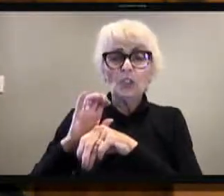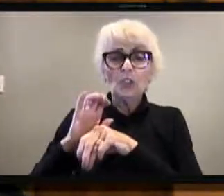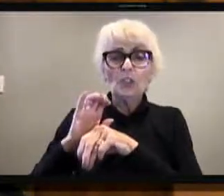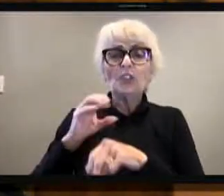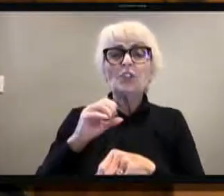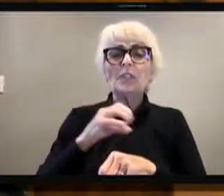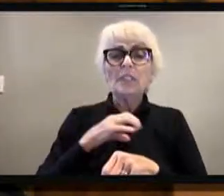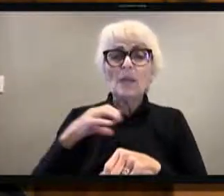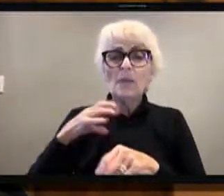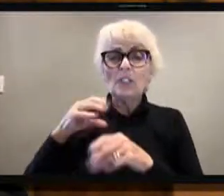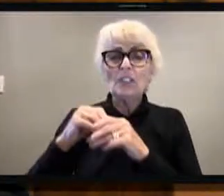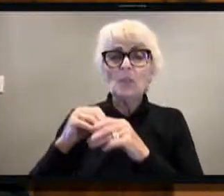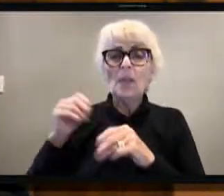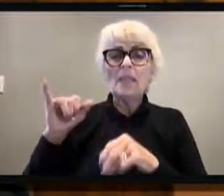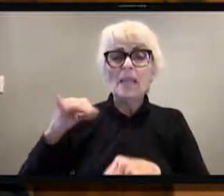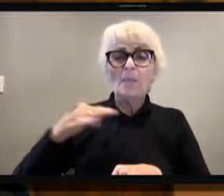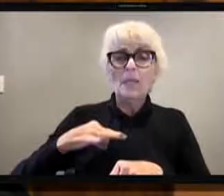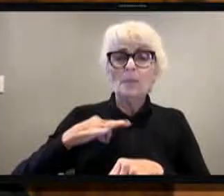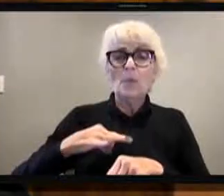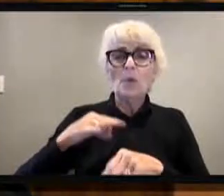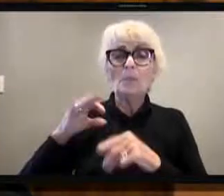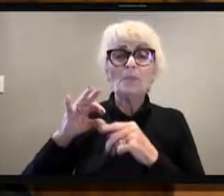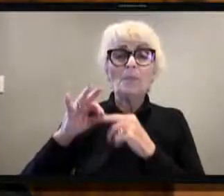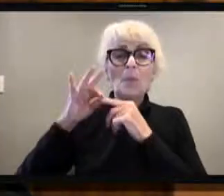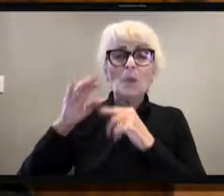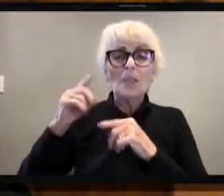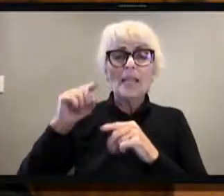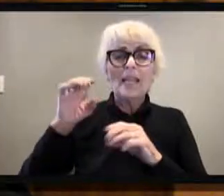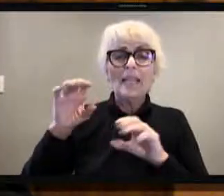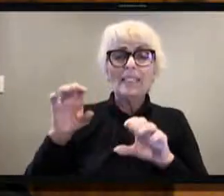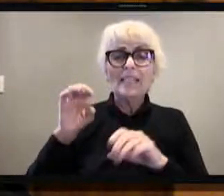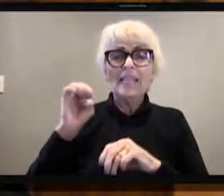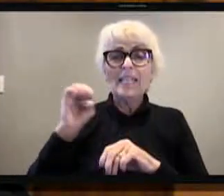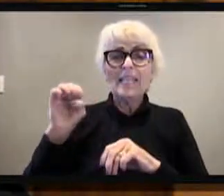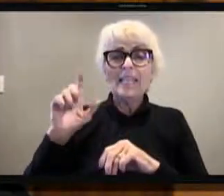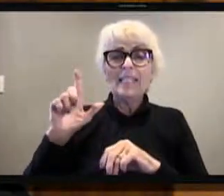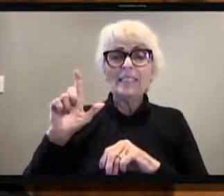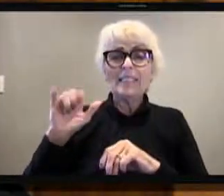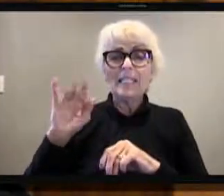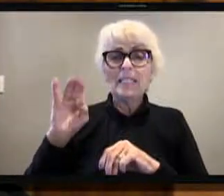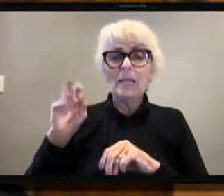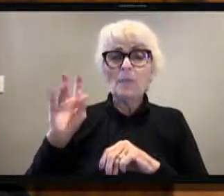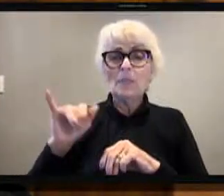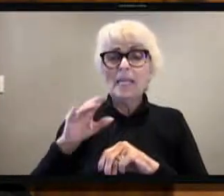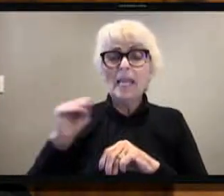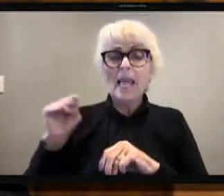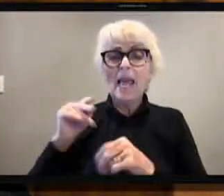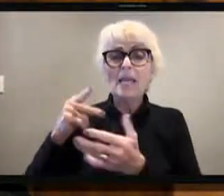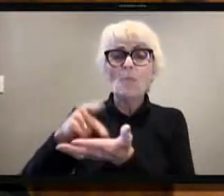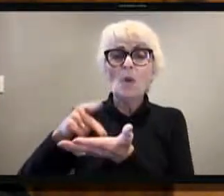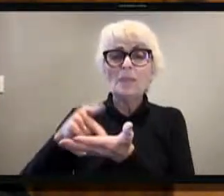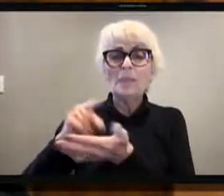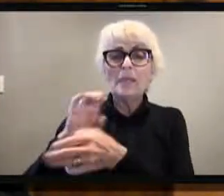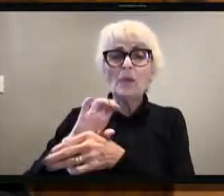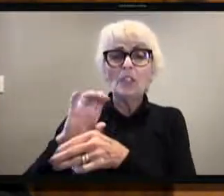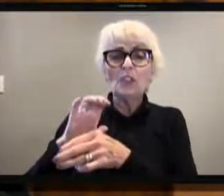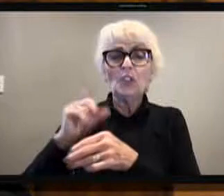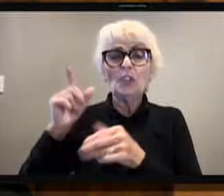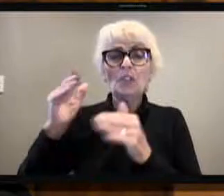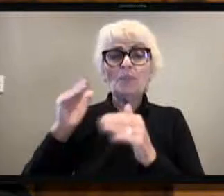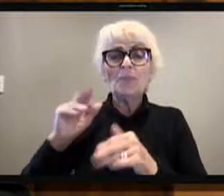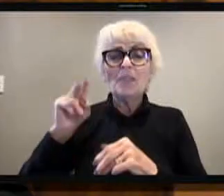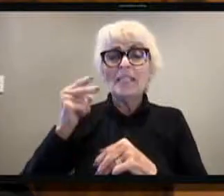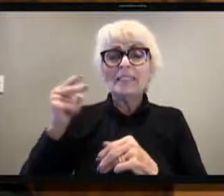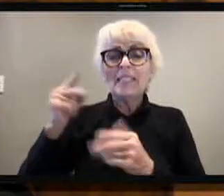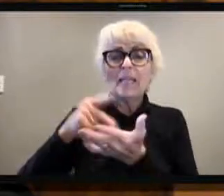the Presbyterian Church, the nave aisle windows, and Wayfarers Chapel windows. The Second Presbyterian Church